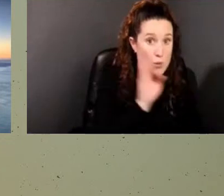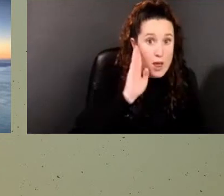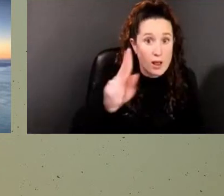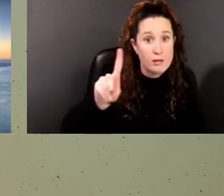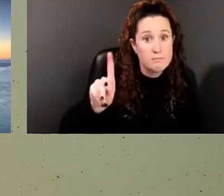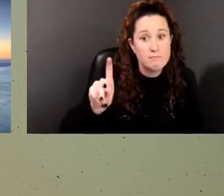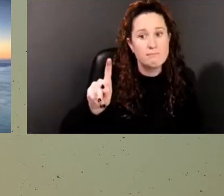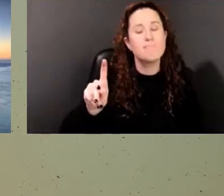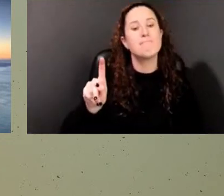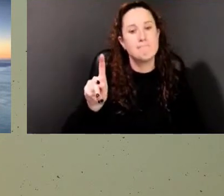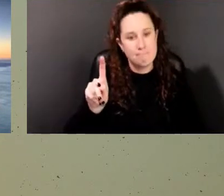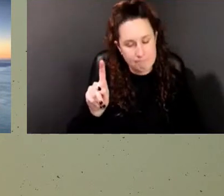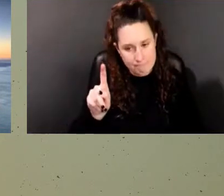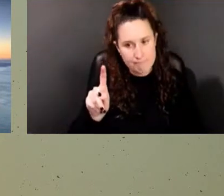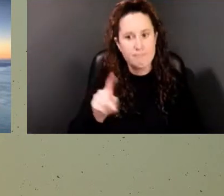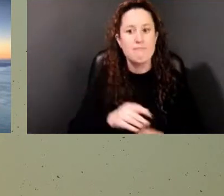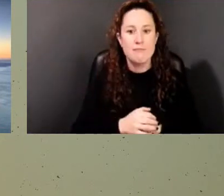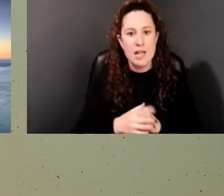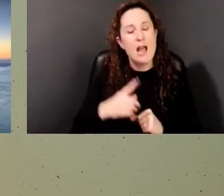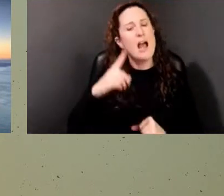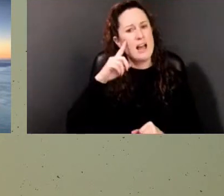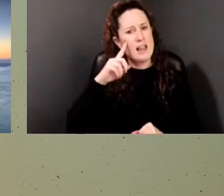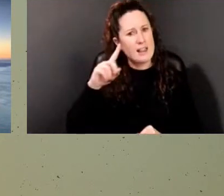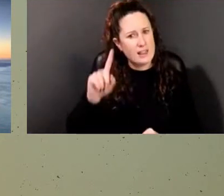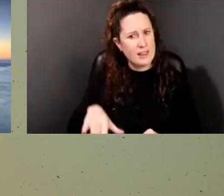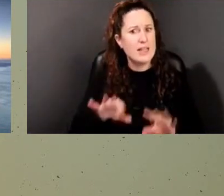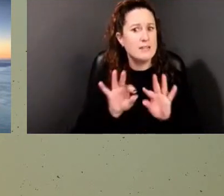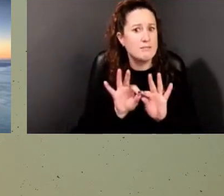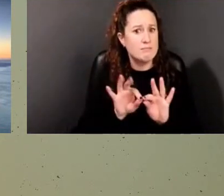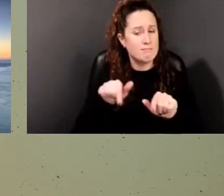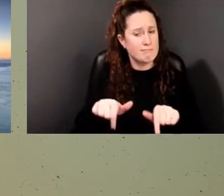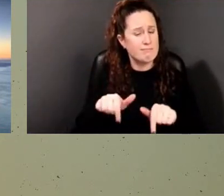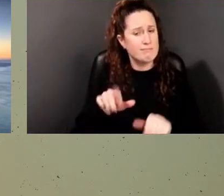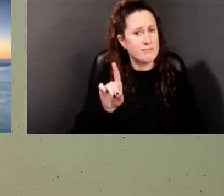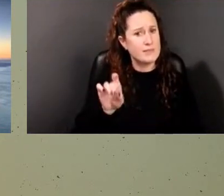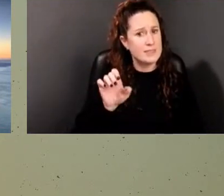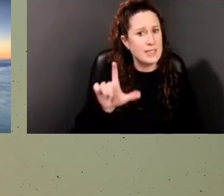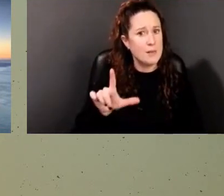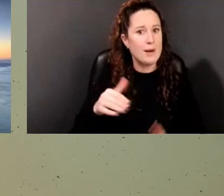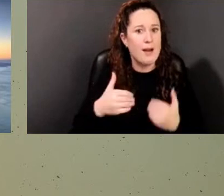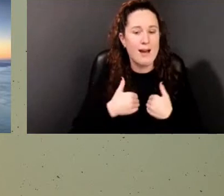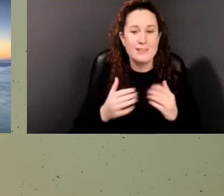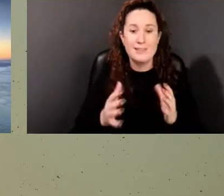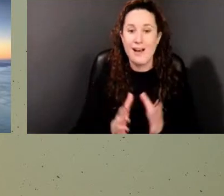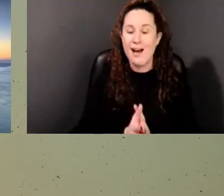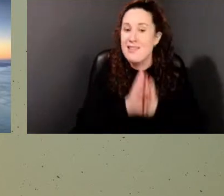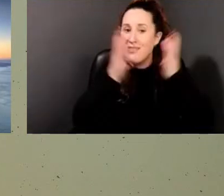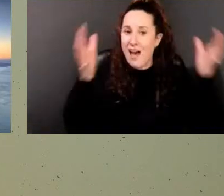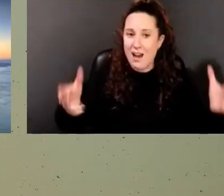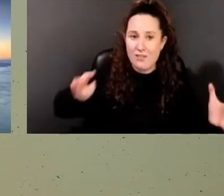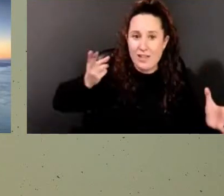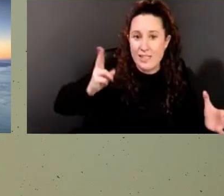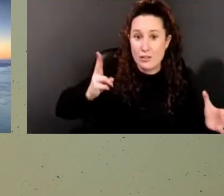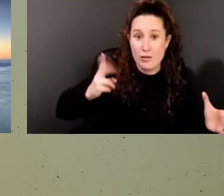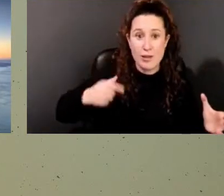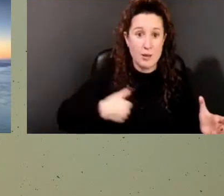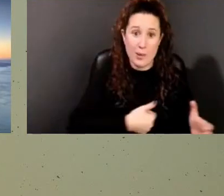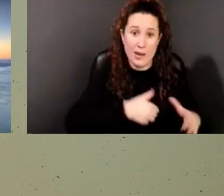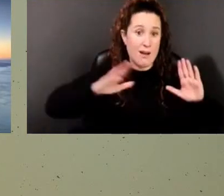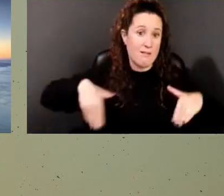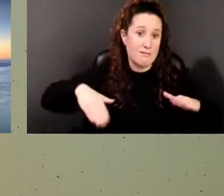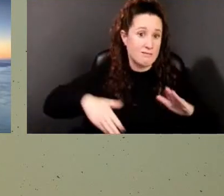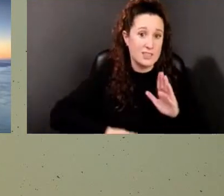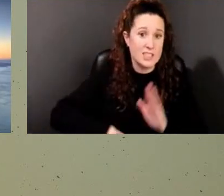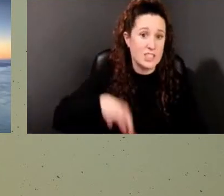that Delaware has a lot of undiscovered history, probably a lot